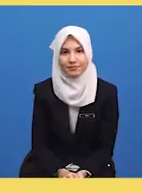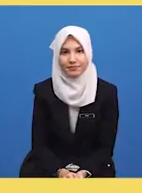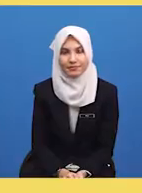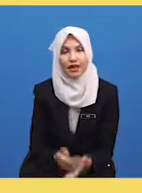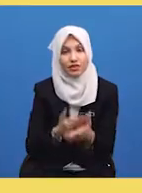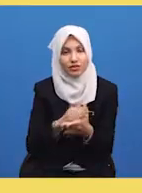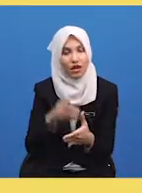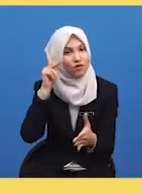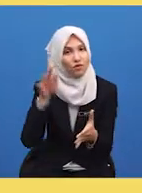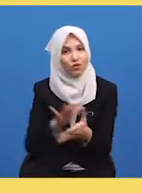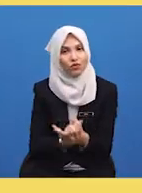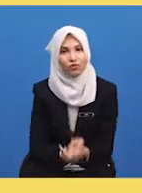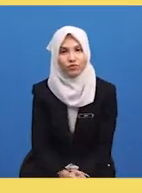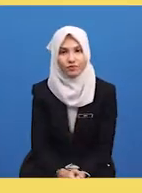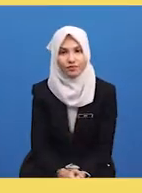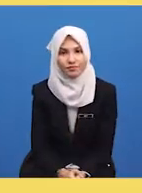Sharing photos,